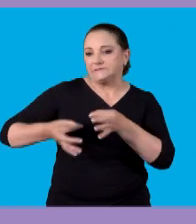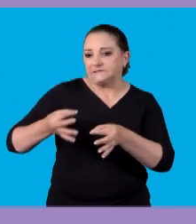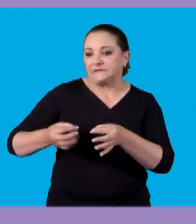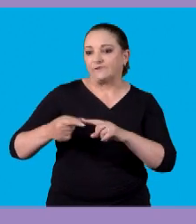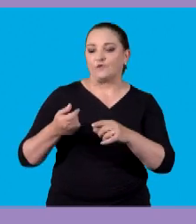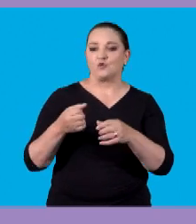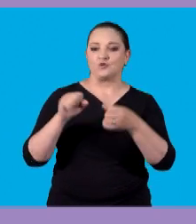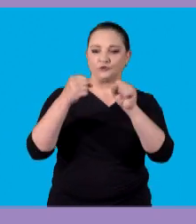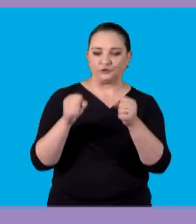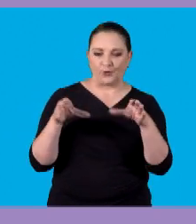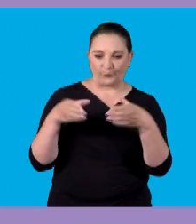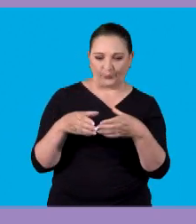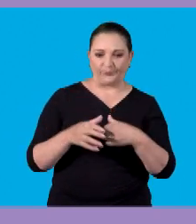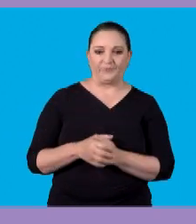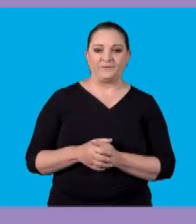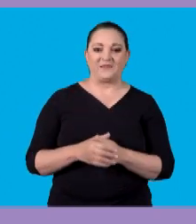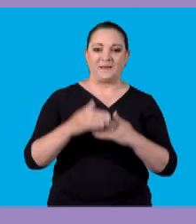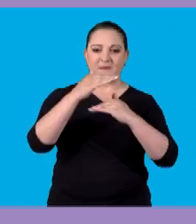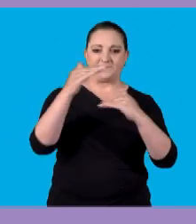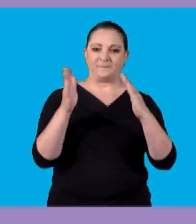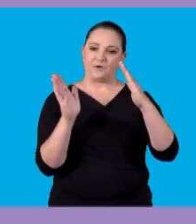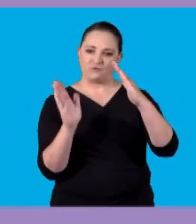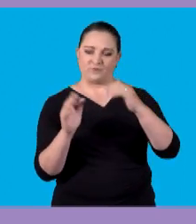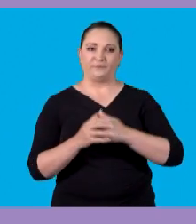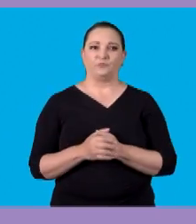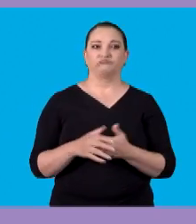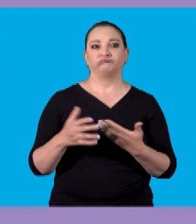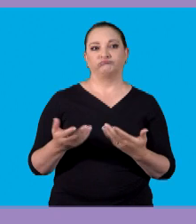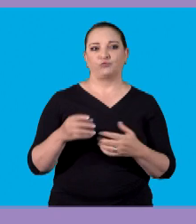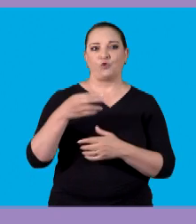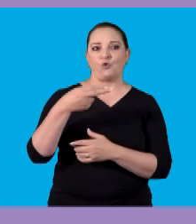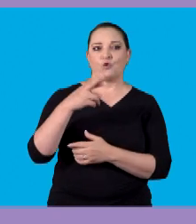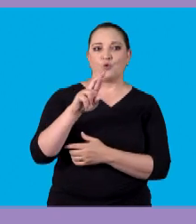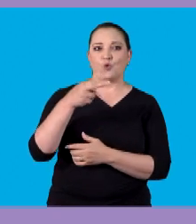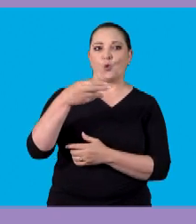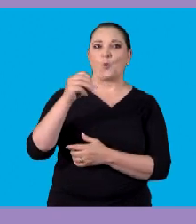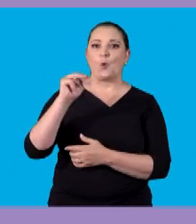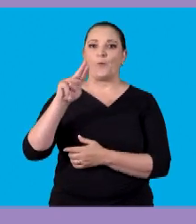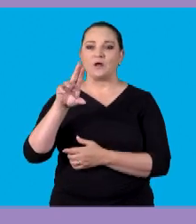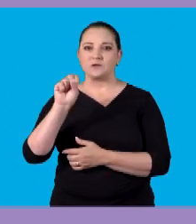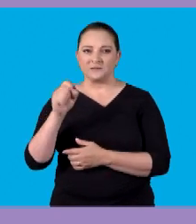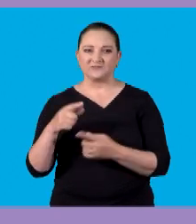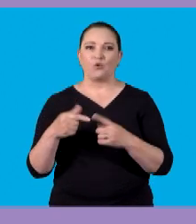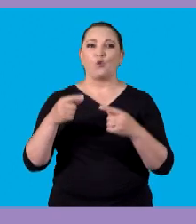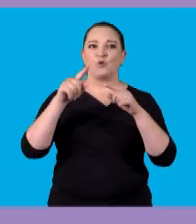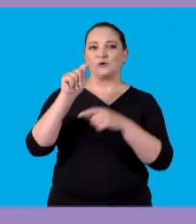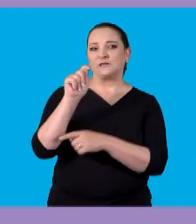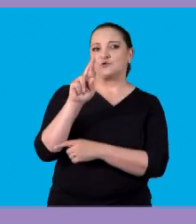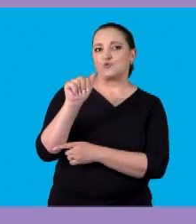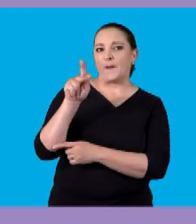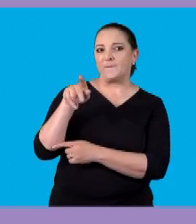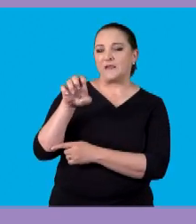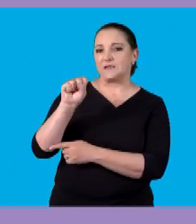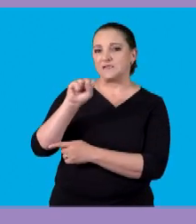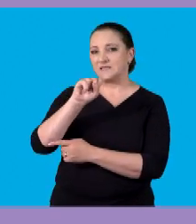angles, distinguishing between a parallelogram, a rhombus, a trapezium,